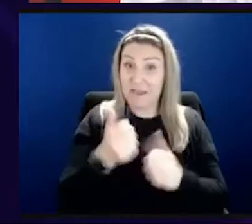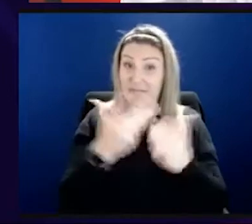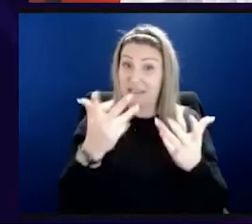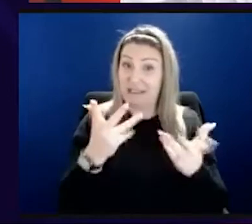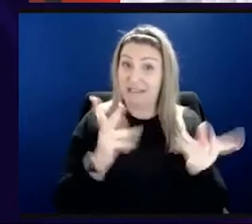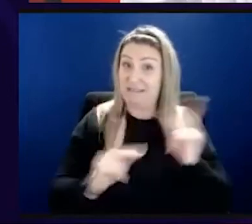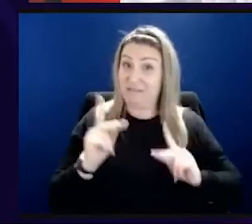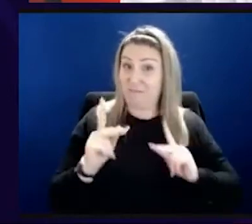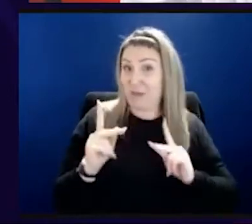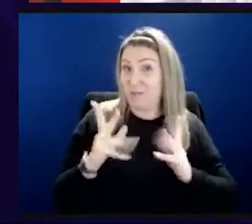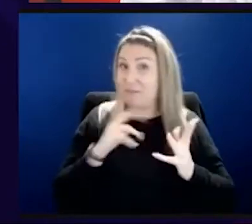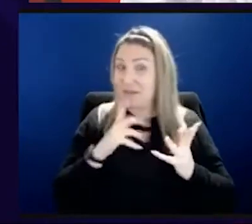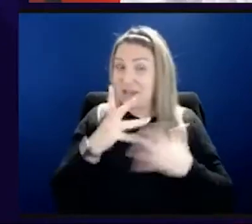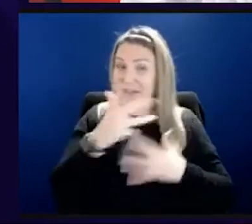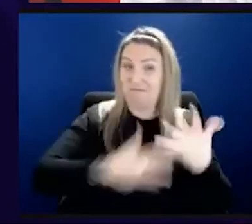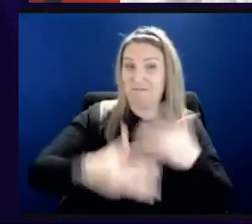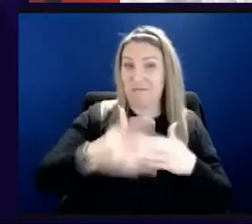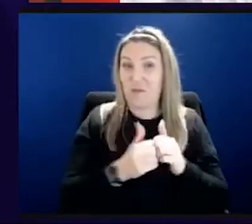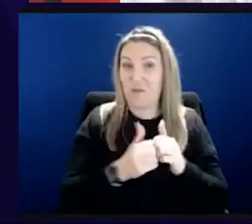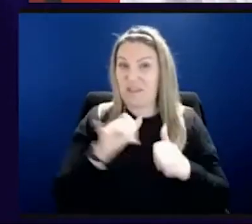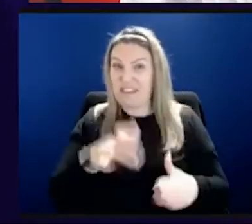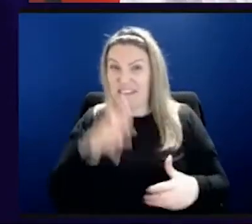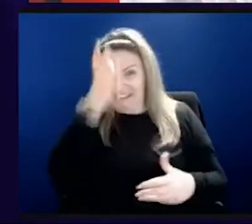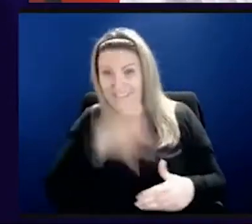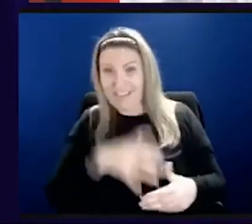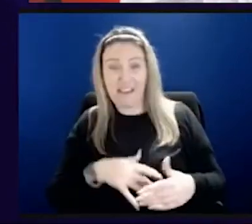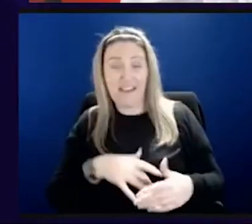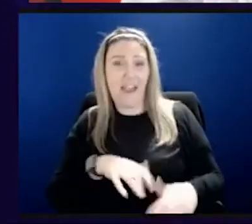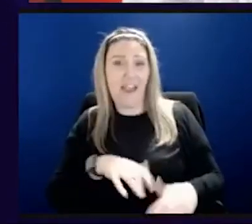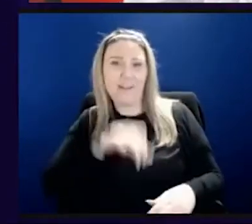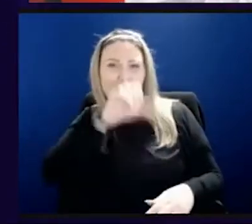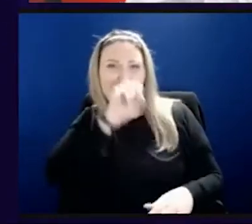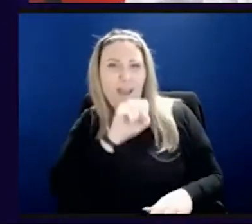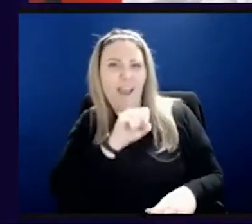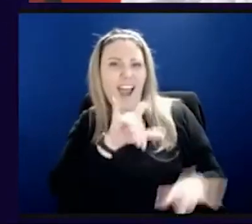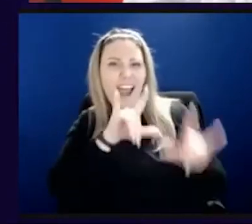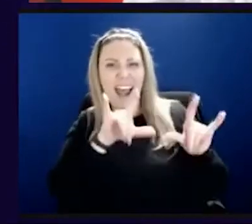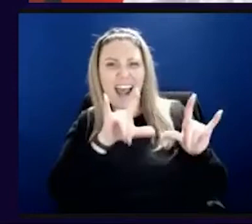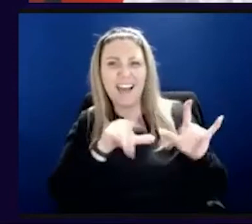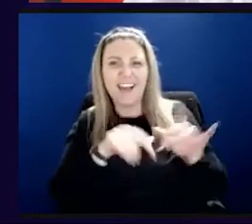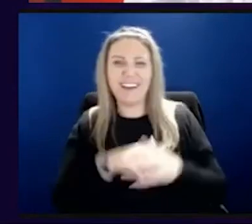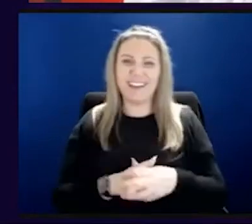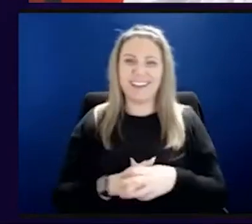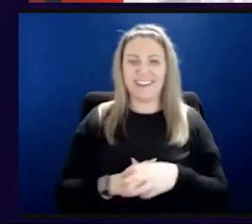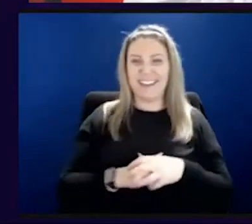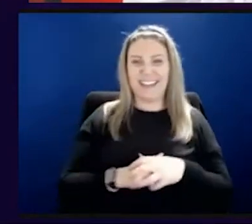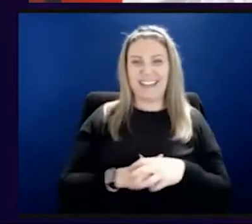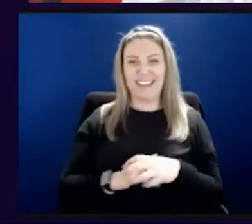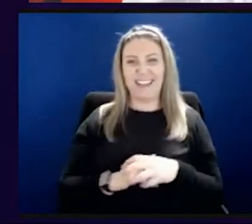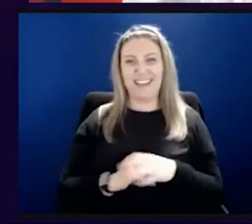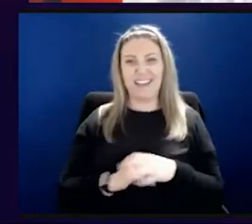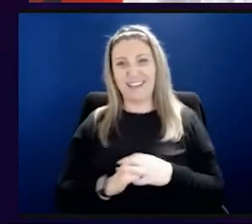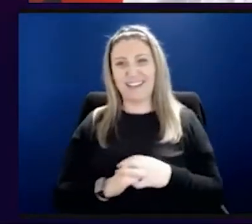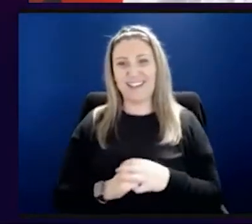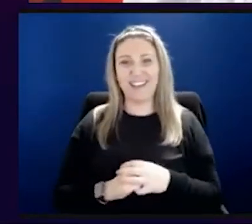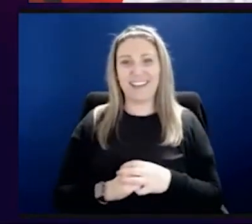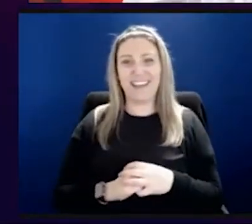3 times. I love this guy. I love Dr. Avik, especially on Doctor's Day. Happy